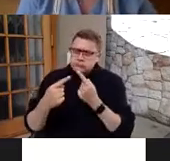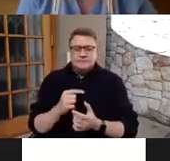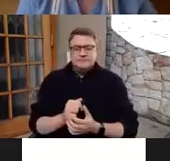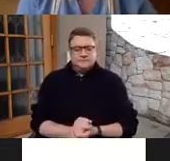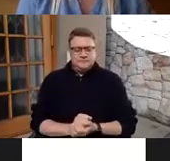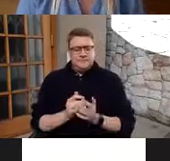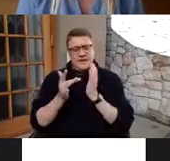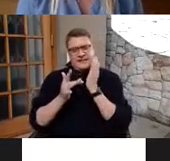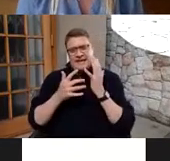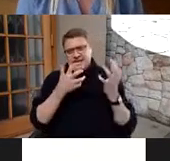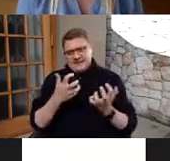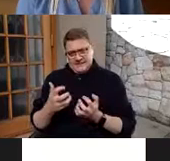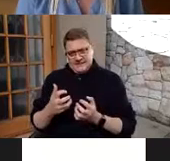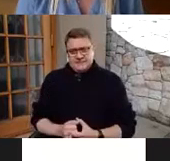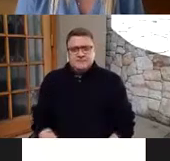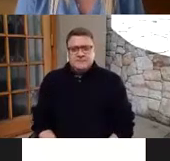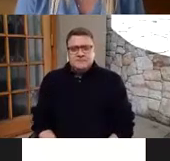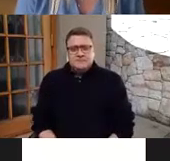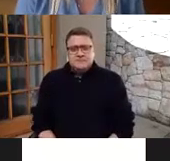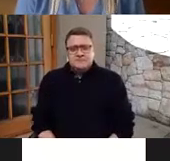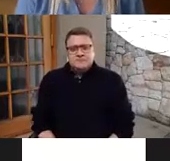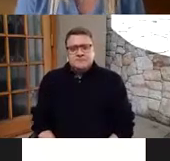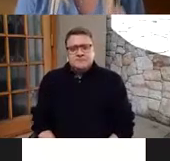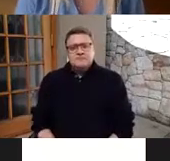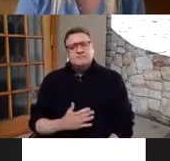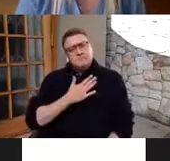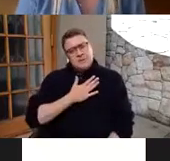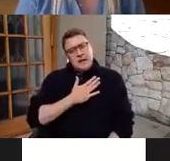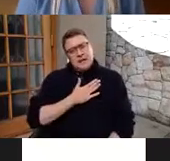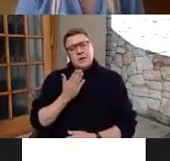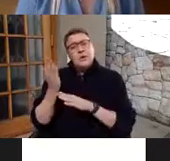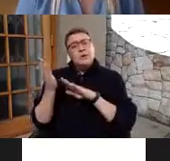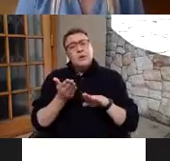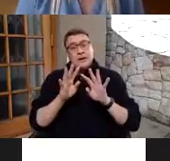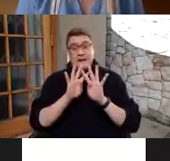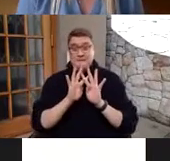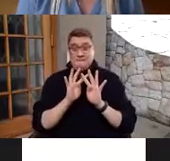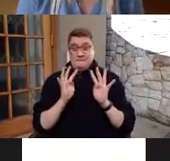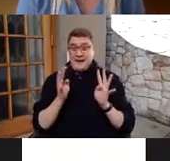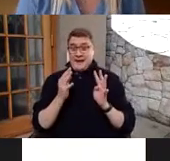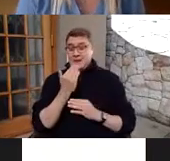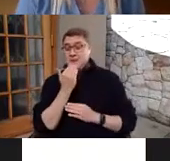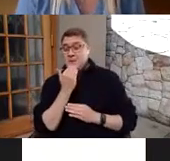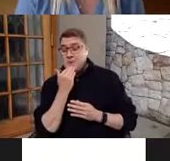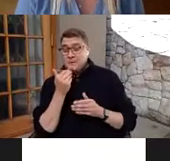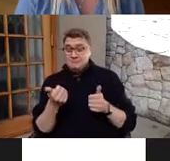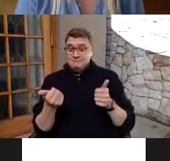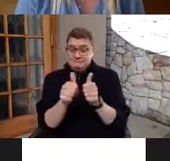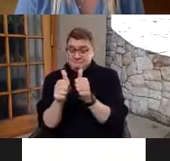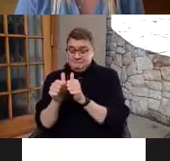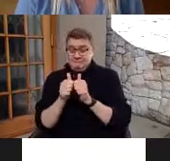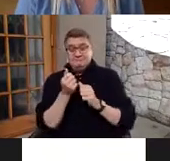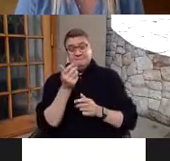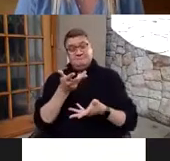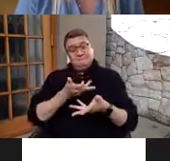difficulties. So I'd like to introduce our panel today. We have a really unbelievable panel